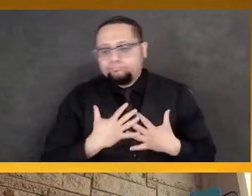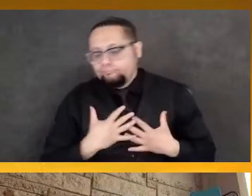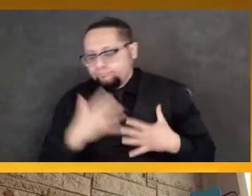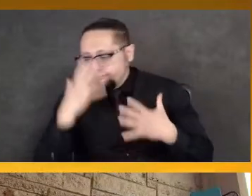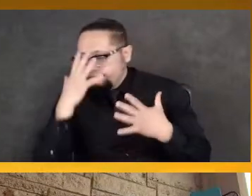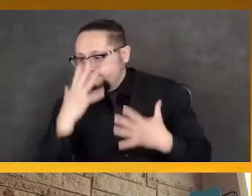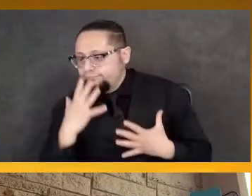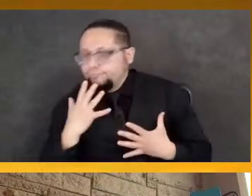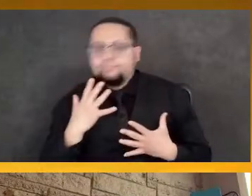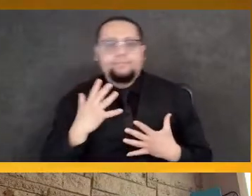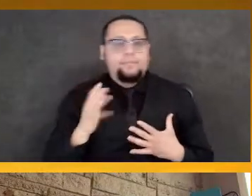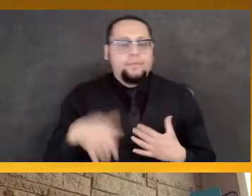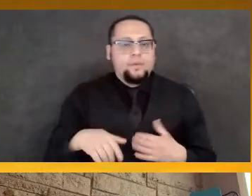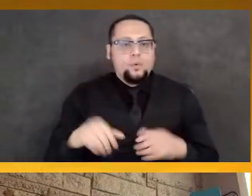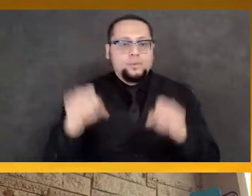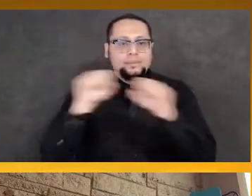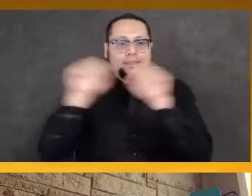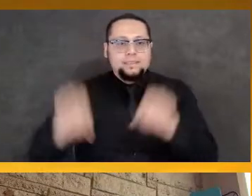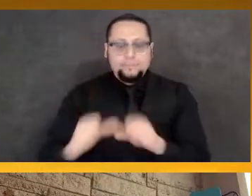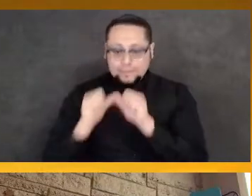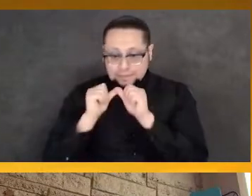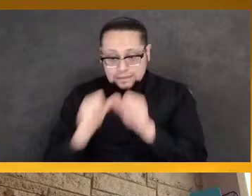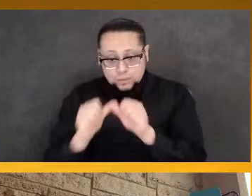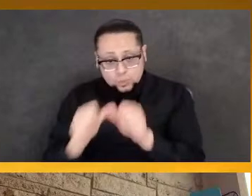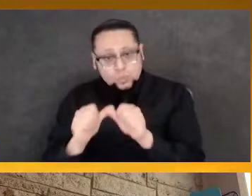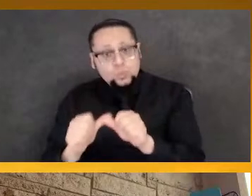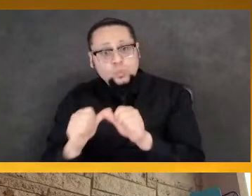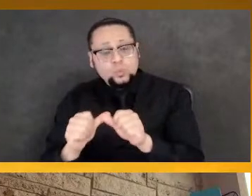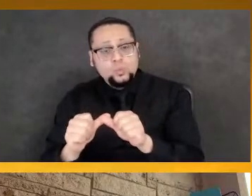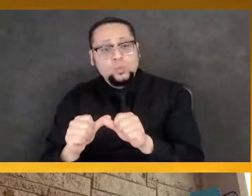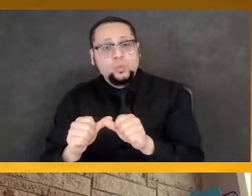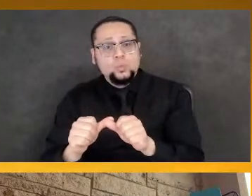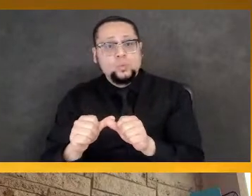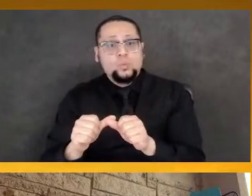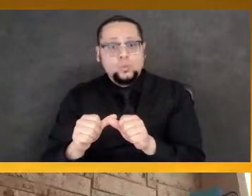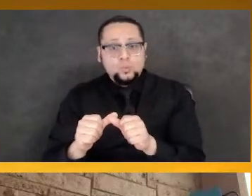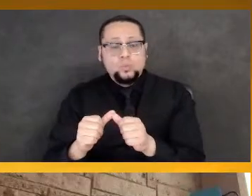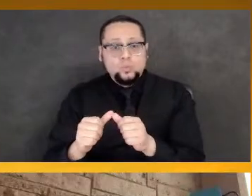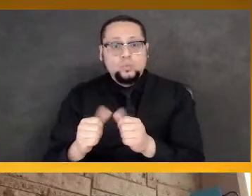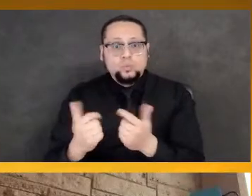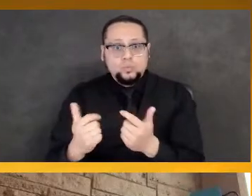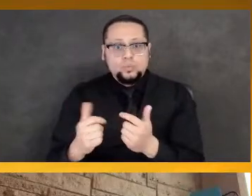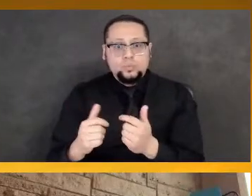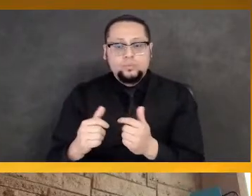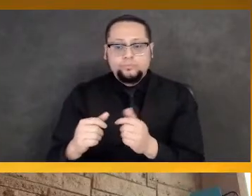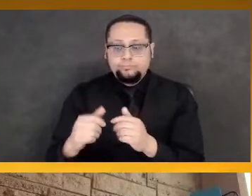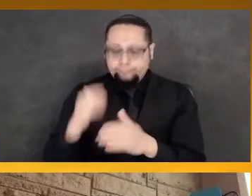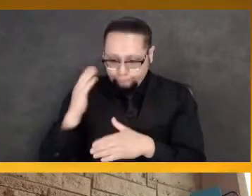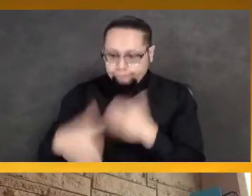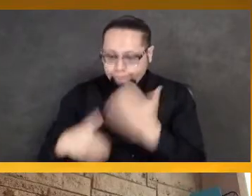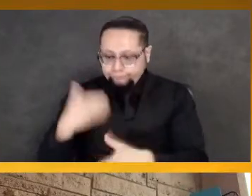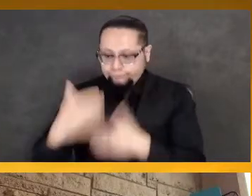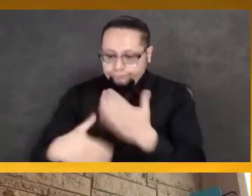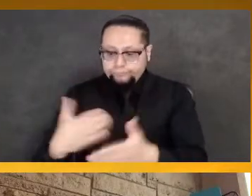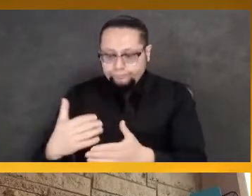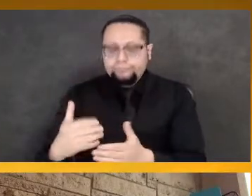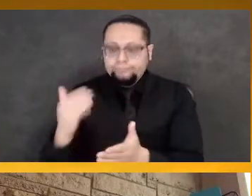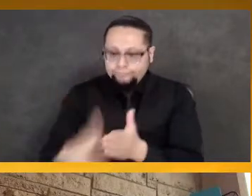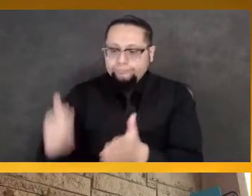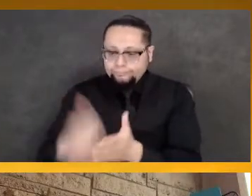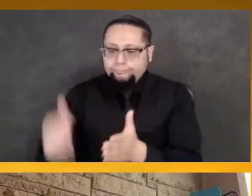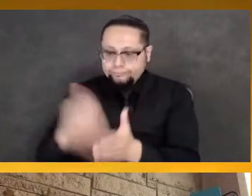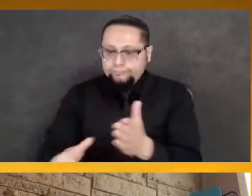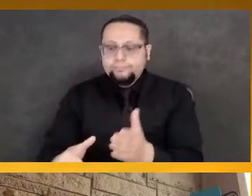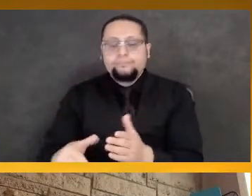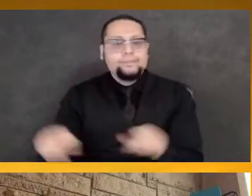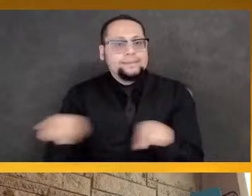see those systems continue to replicate the previous kinds of grievances and the